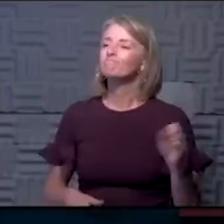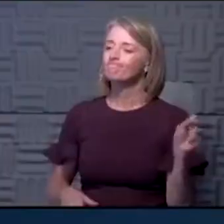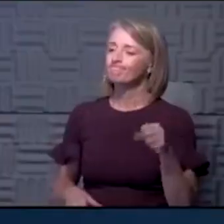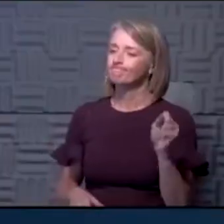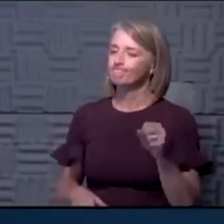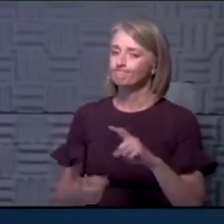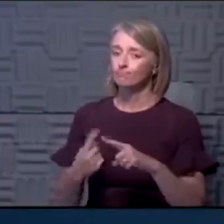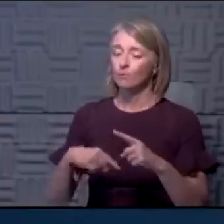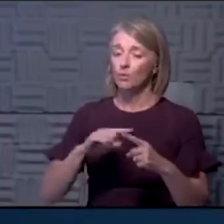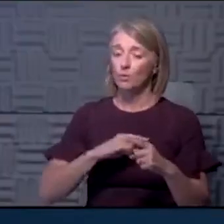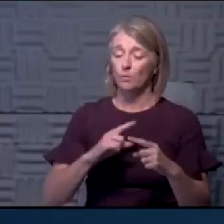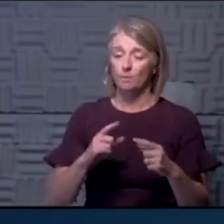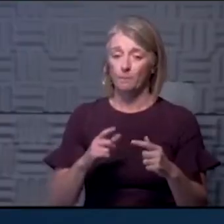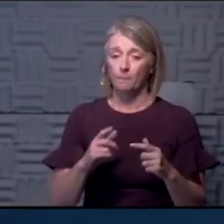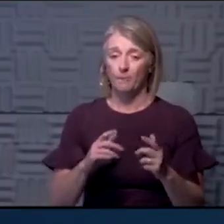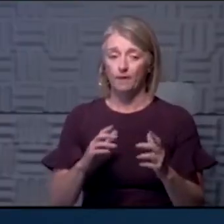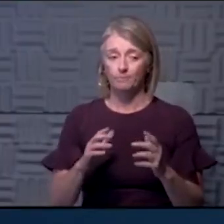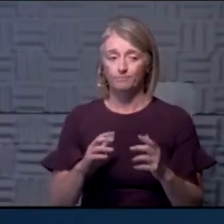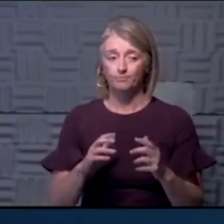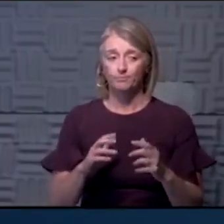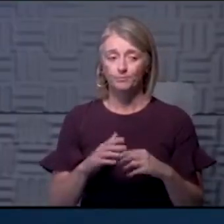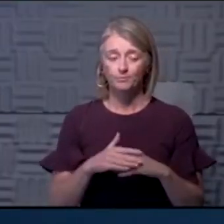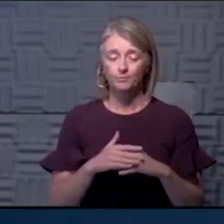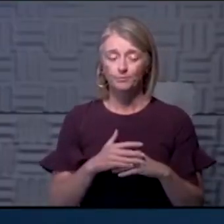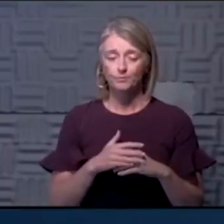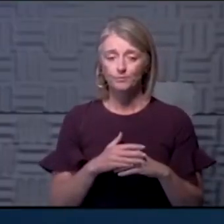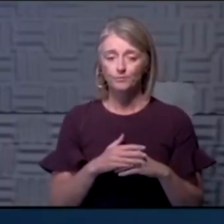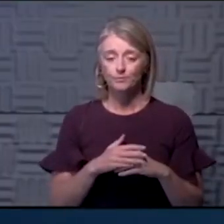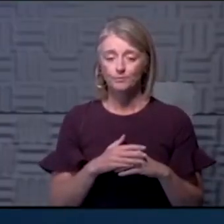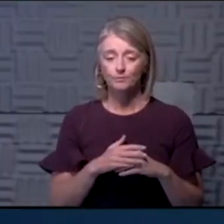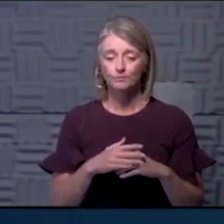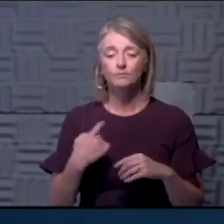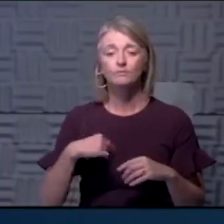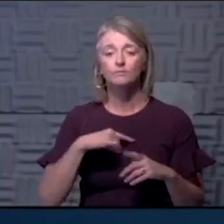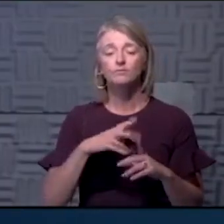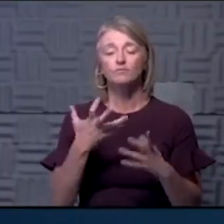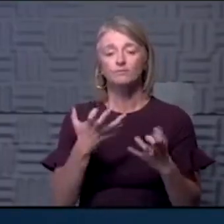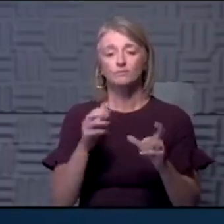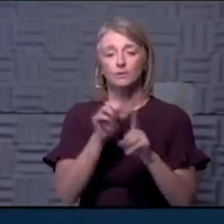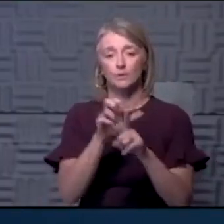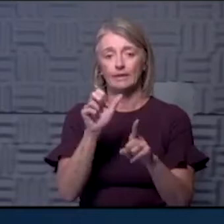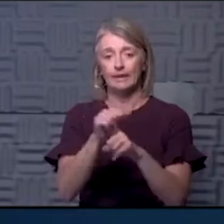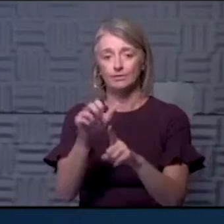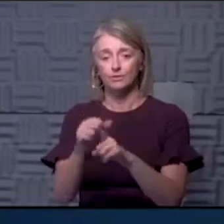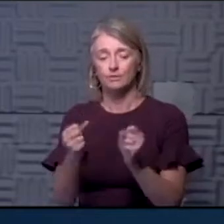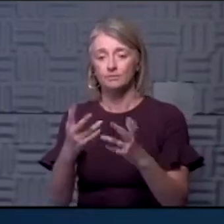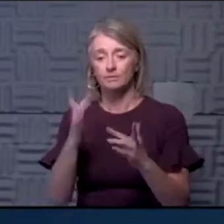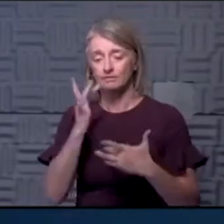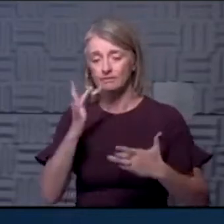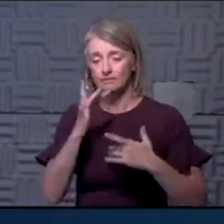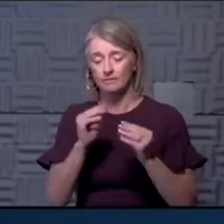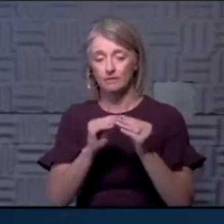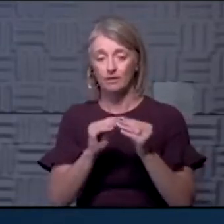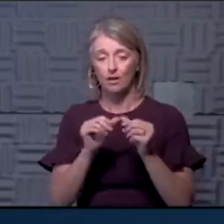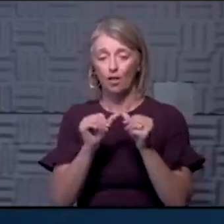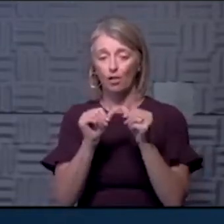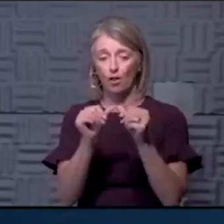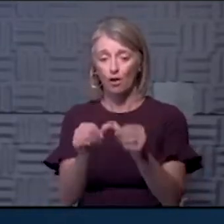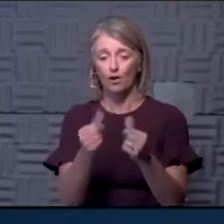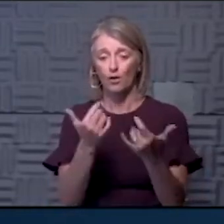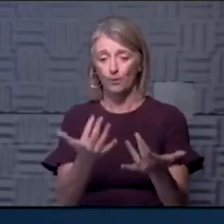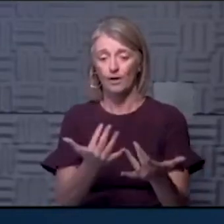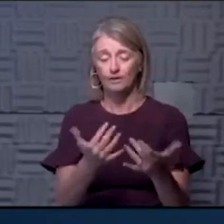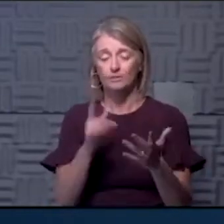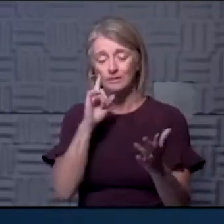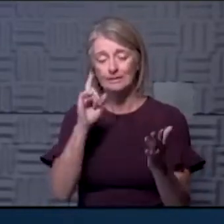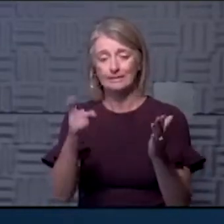So we erred on from a conservative standpoint to be able to catch as much of the disease as possible. Basically, the longer you wait, the more likely it is that you'll be able